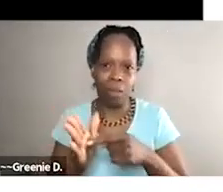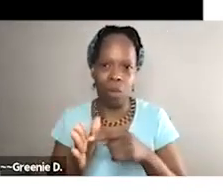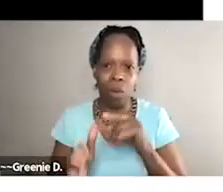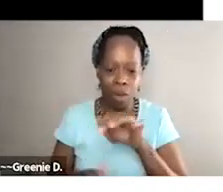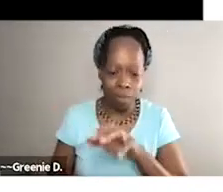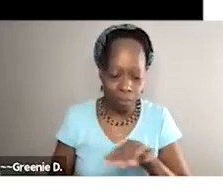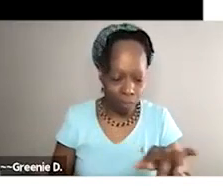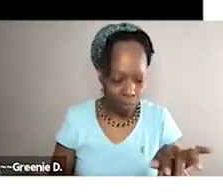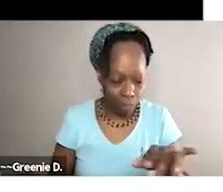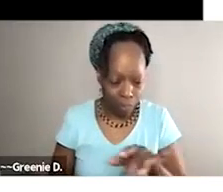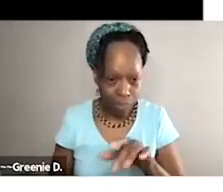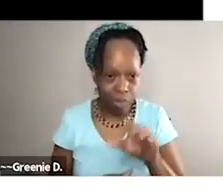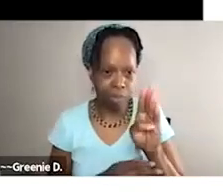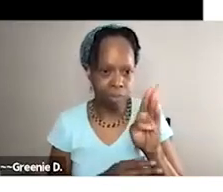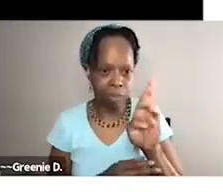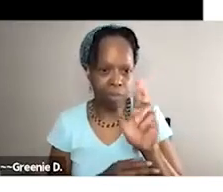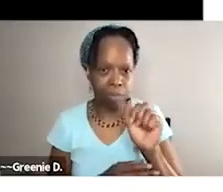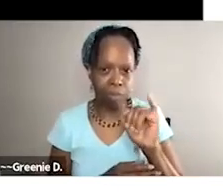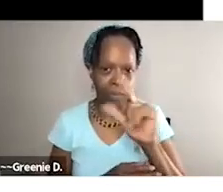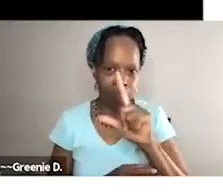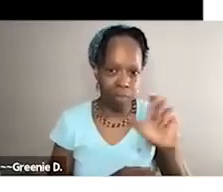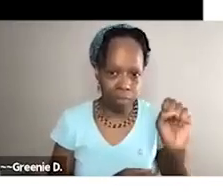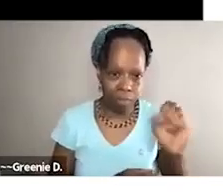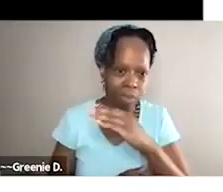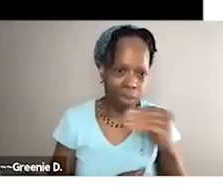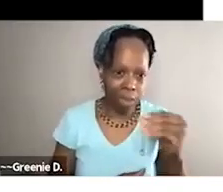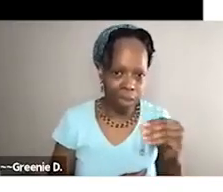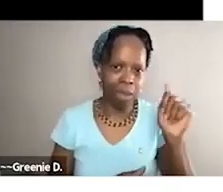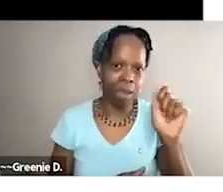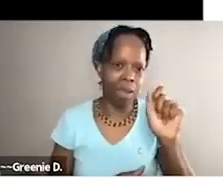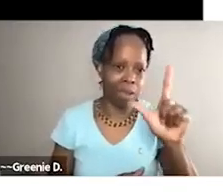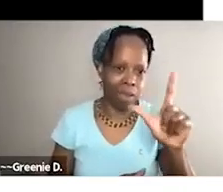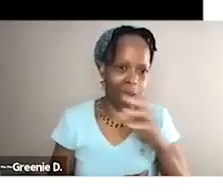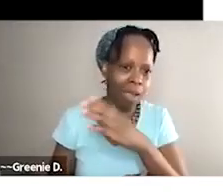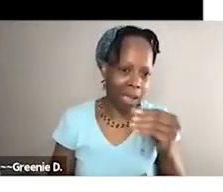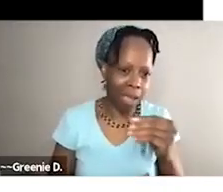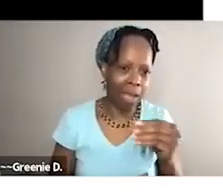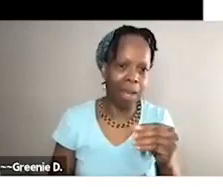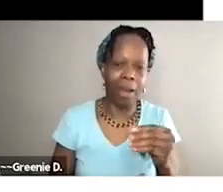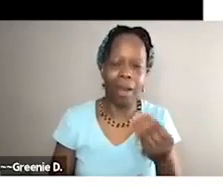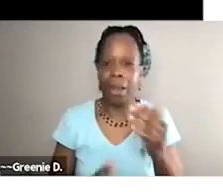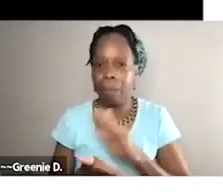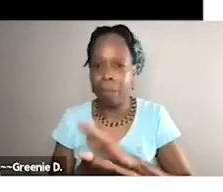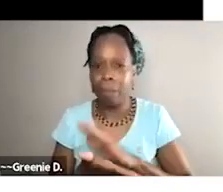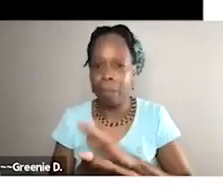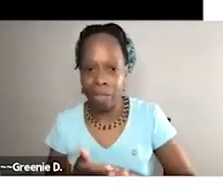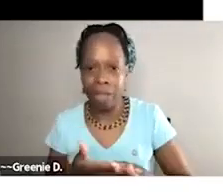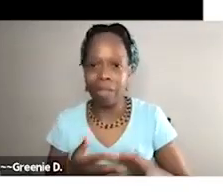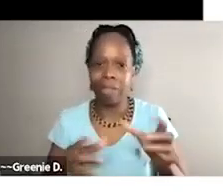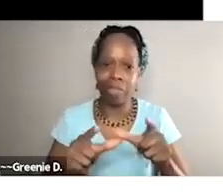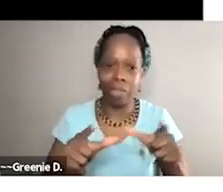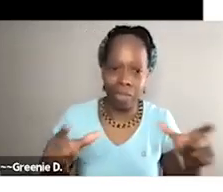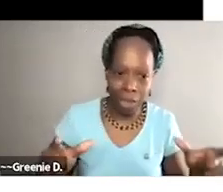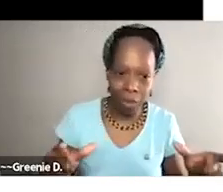communication, plain language, and things that are sensory friendly. This is where that digital world conversation kind of comes back around. It's